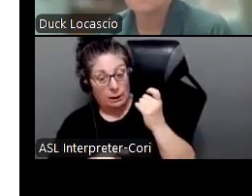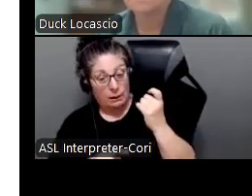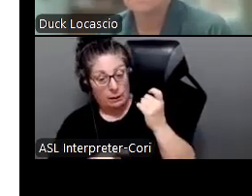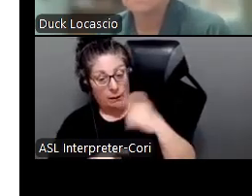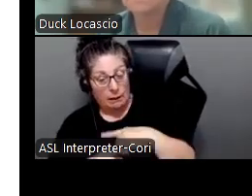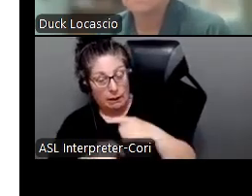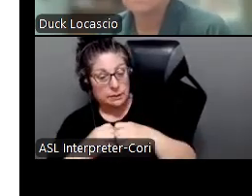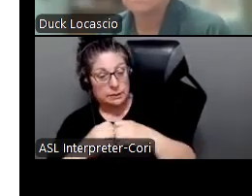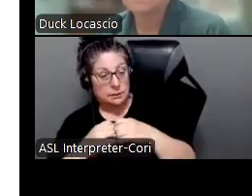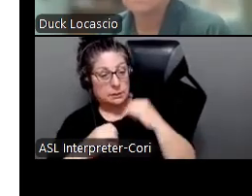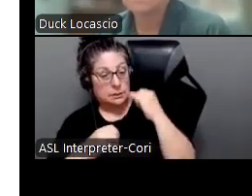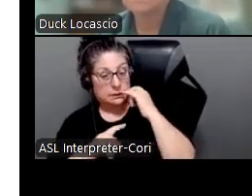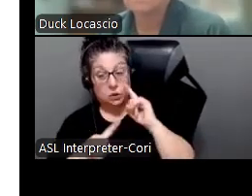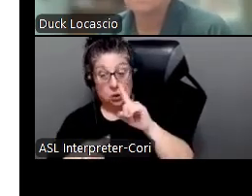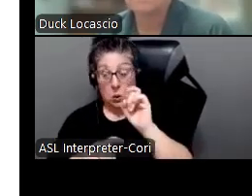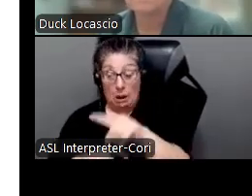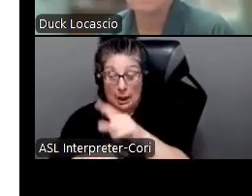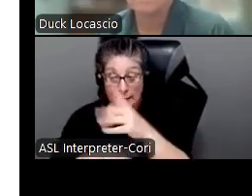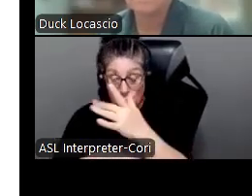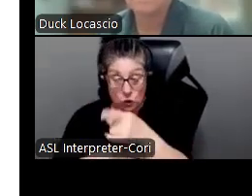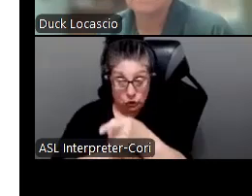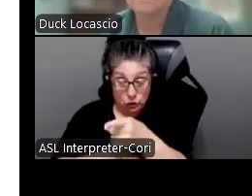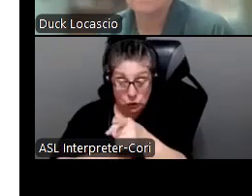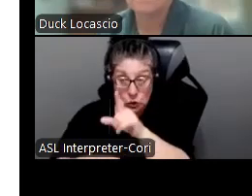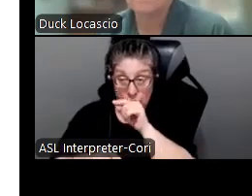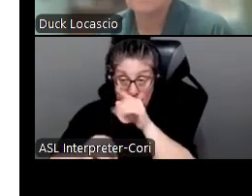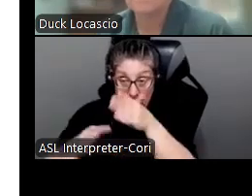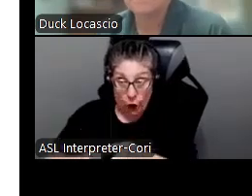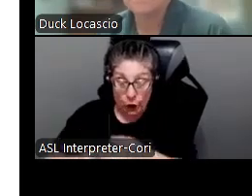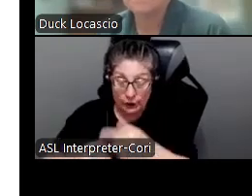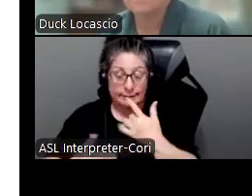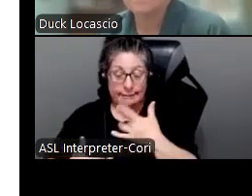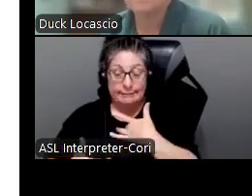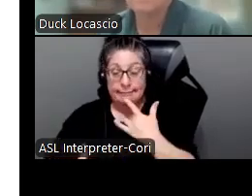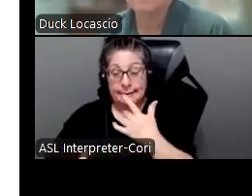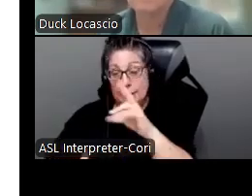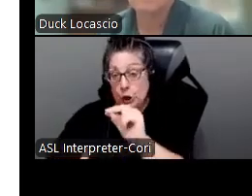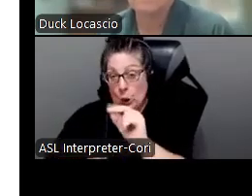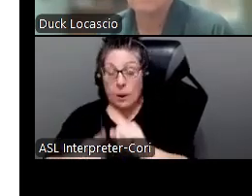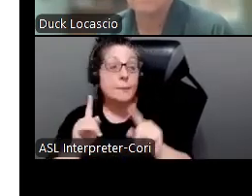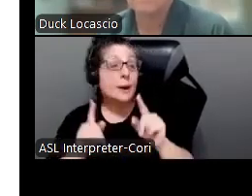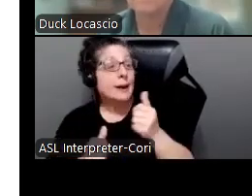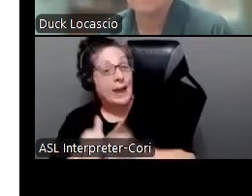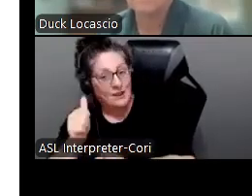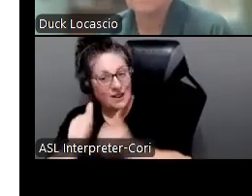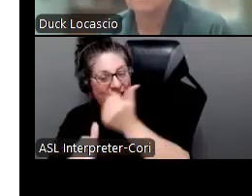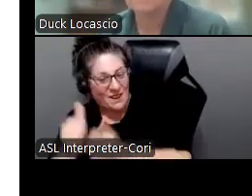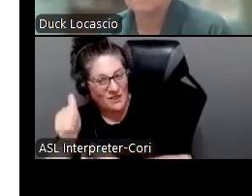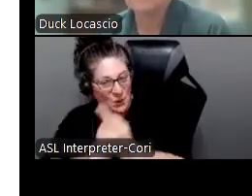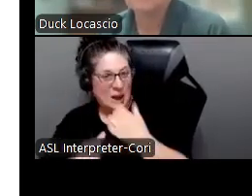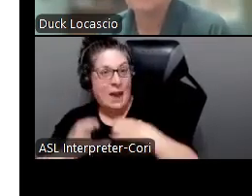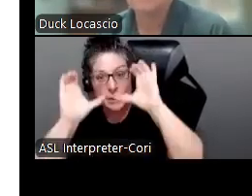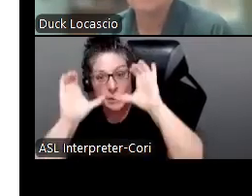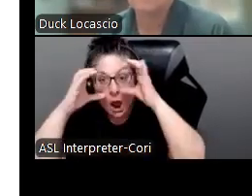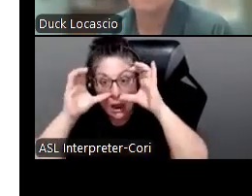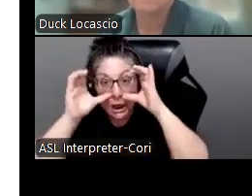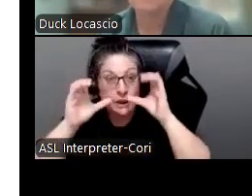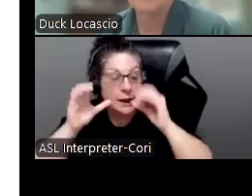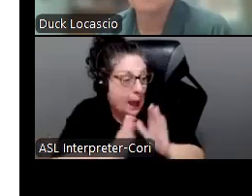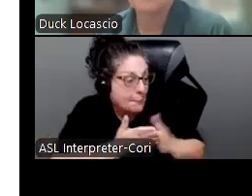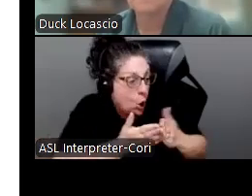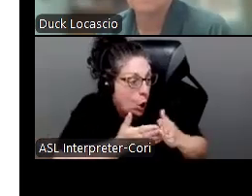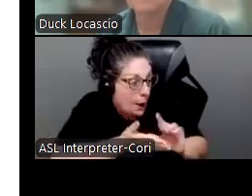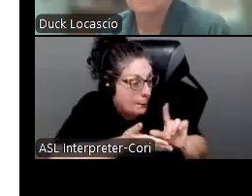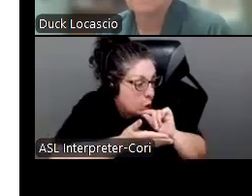them. If you go and you ask foresters, are you a birder? They typically say no. But then every one of them has a pair of binoculars and a bird book back in